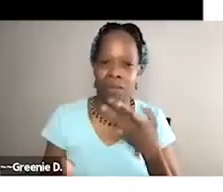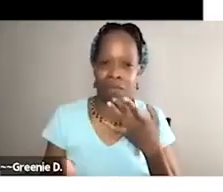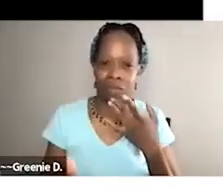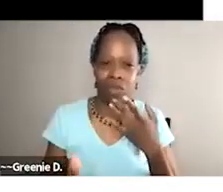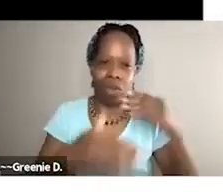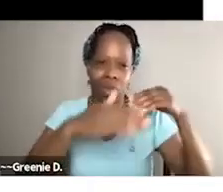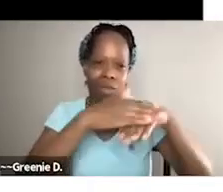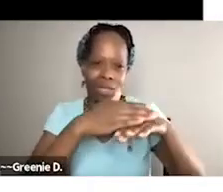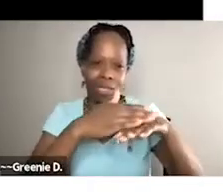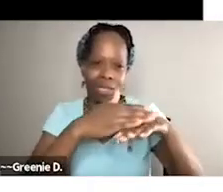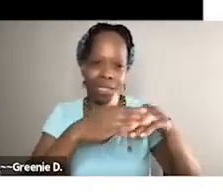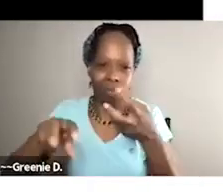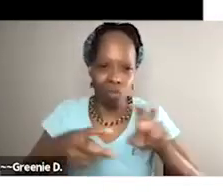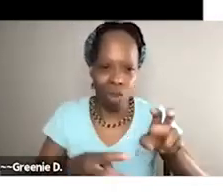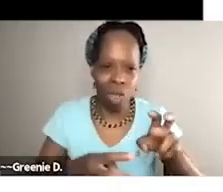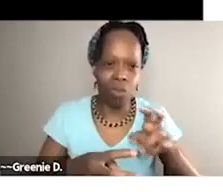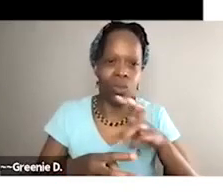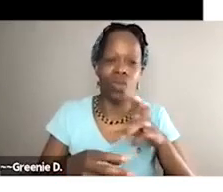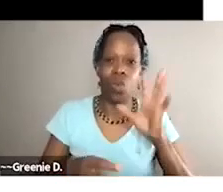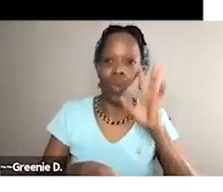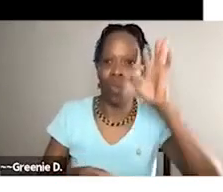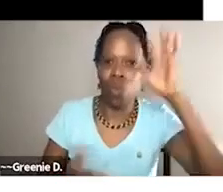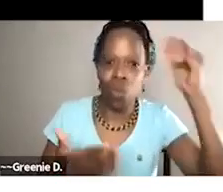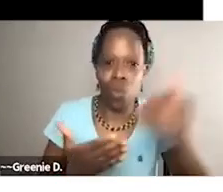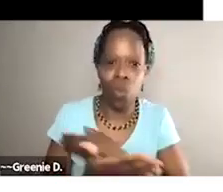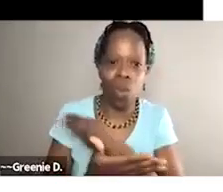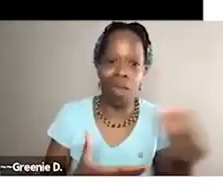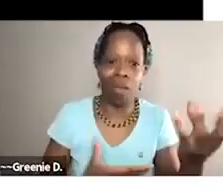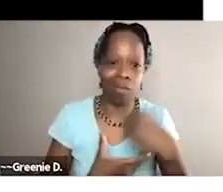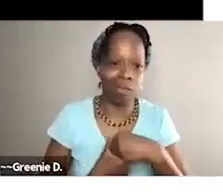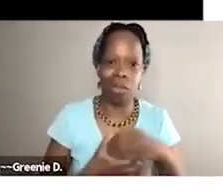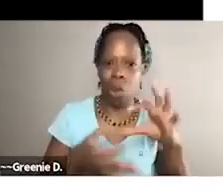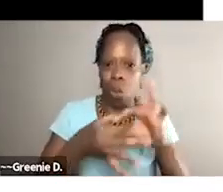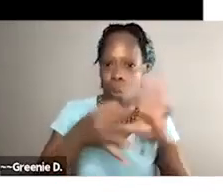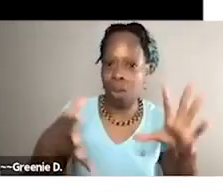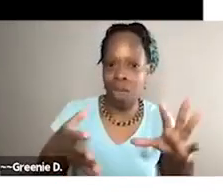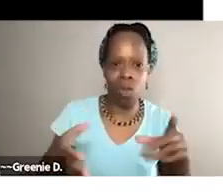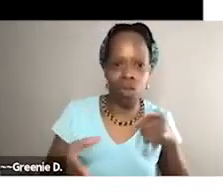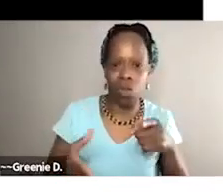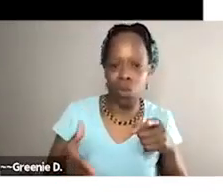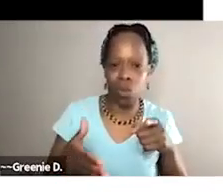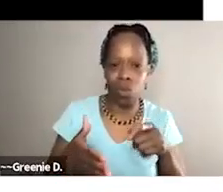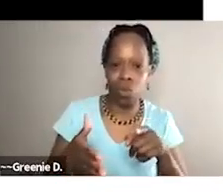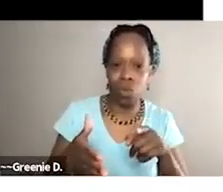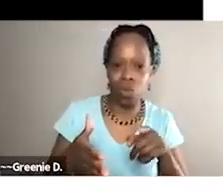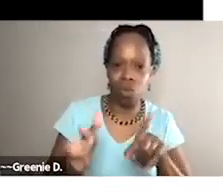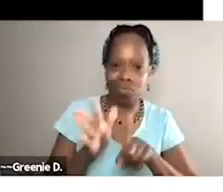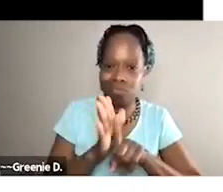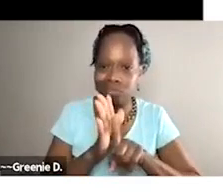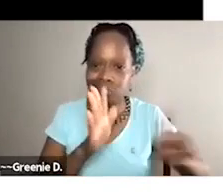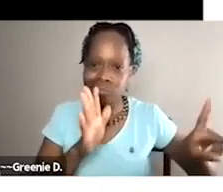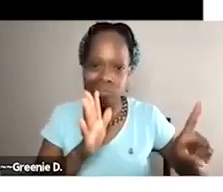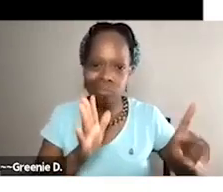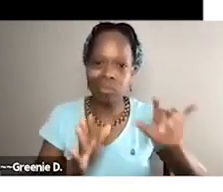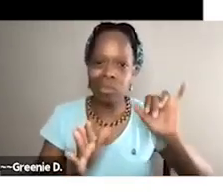to inclusion. Without it, you exclude. It's honestly that simple. So everyone asks, well, you know, you're telling us about these barriers. You're telling us about all these